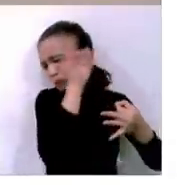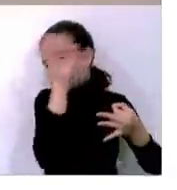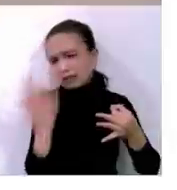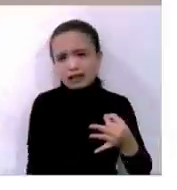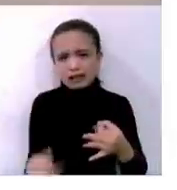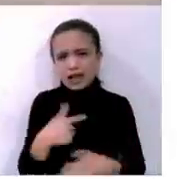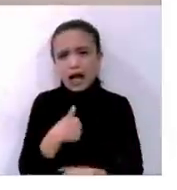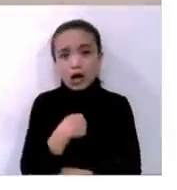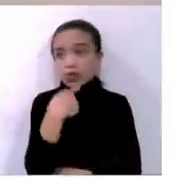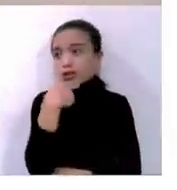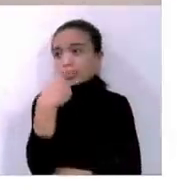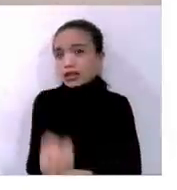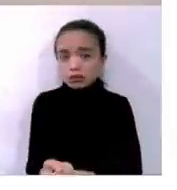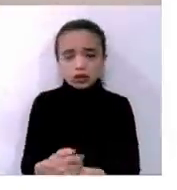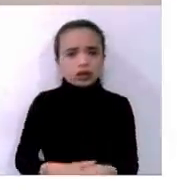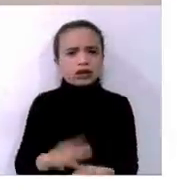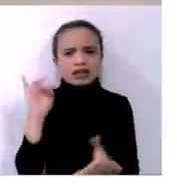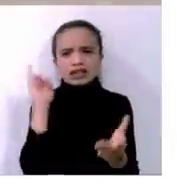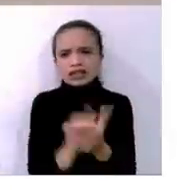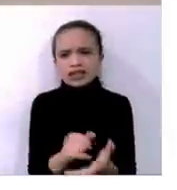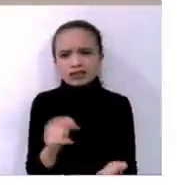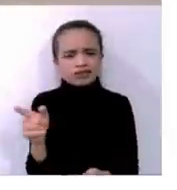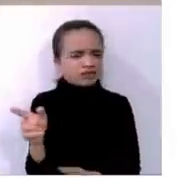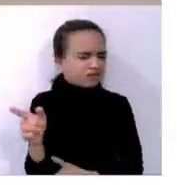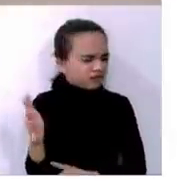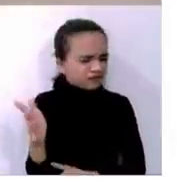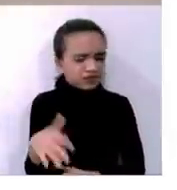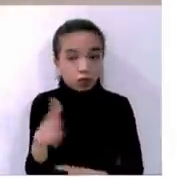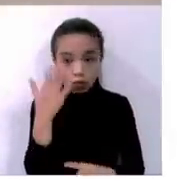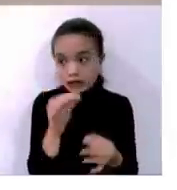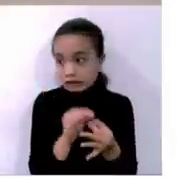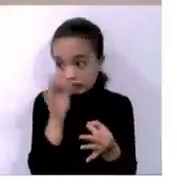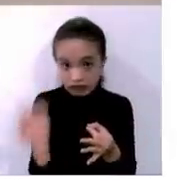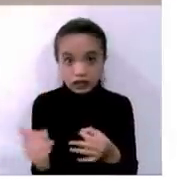said, that is really graft because she delayed it.